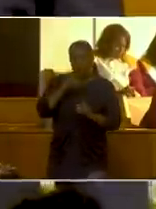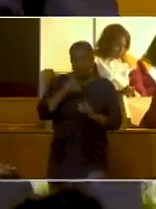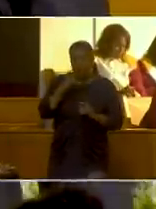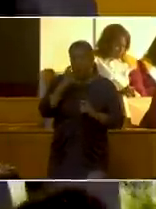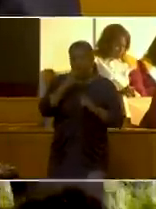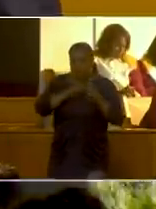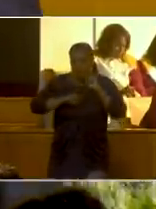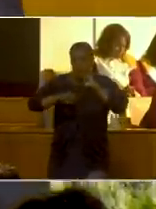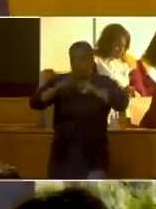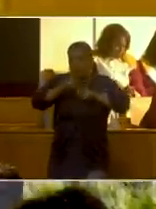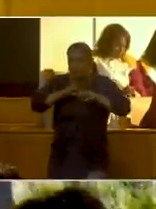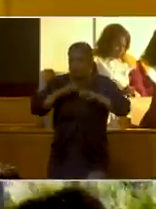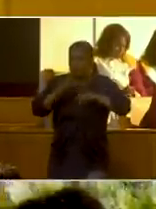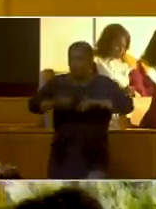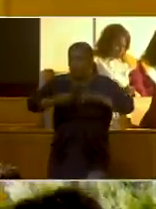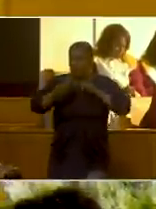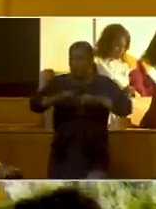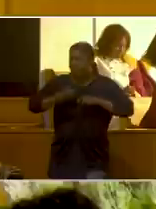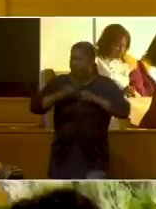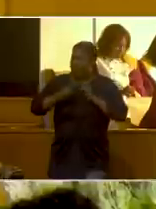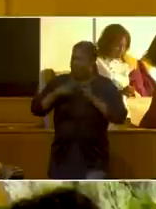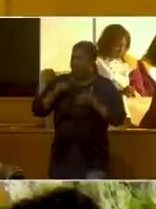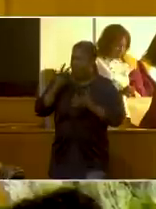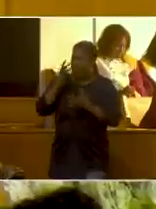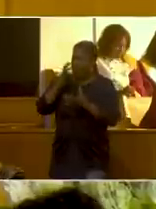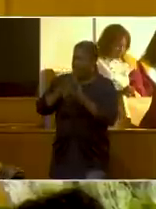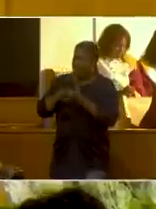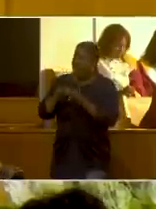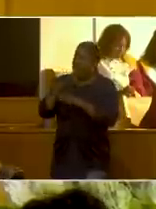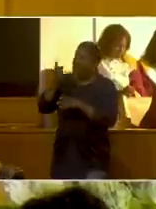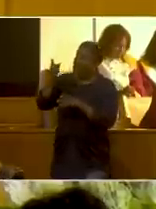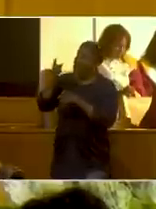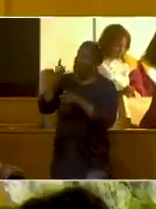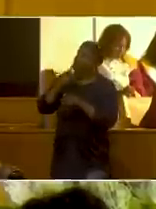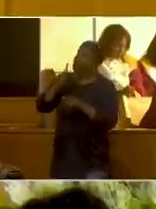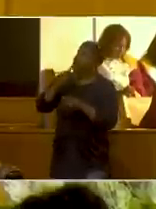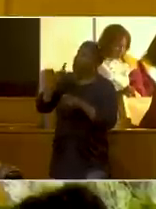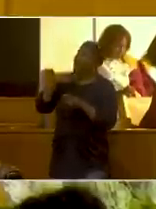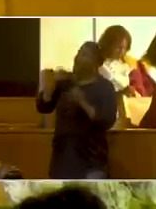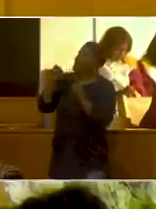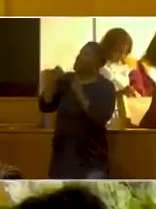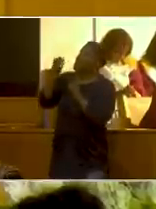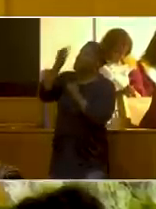But Lord, I trust that you're real. Amen. I know that you love me.